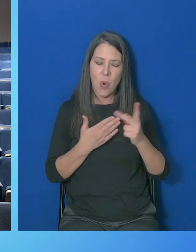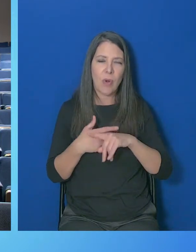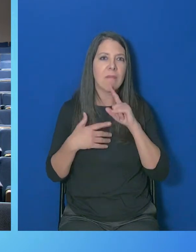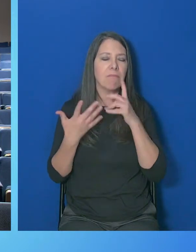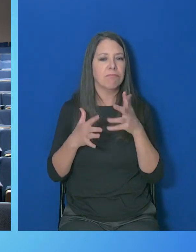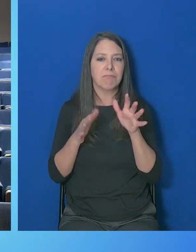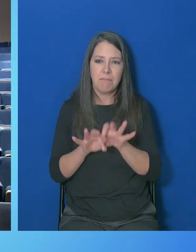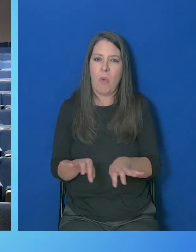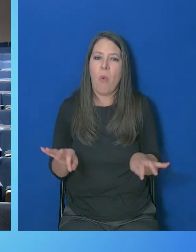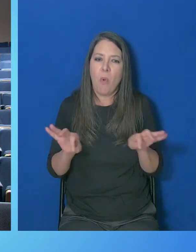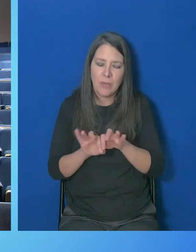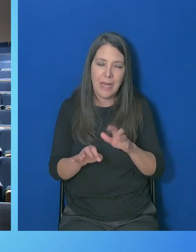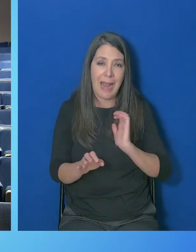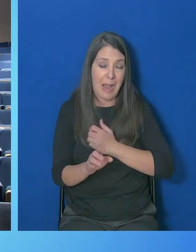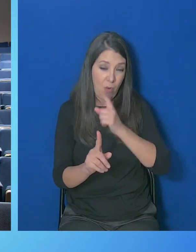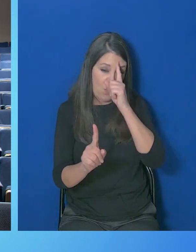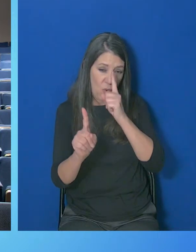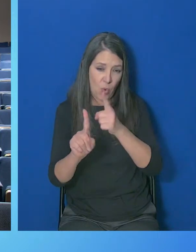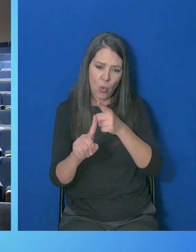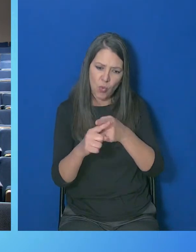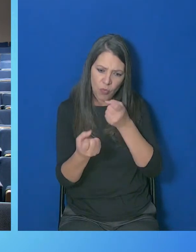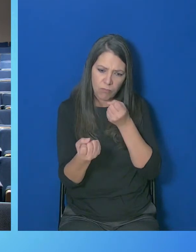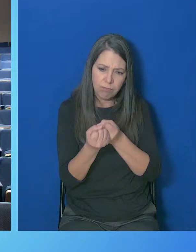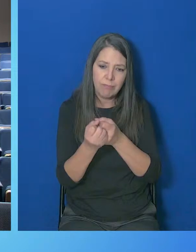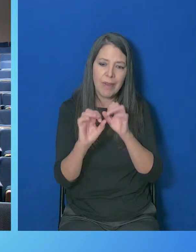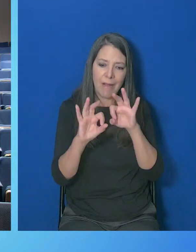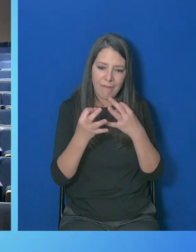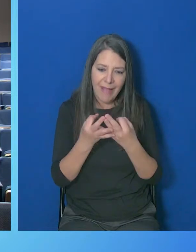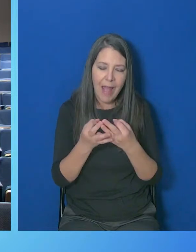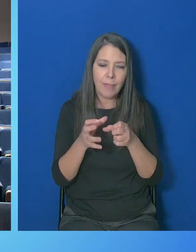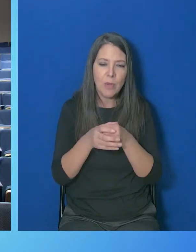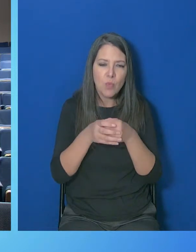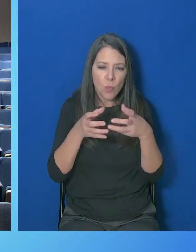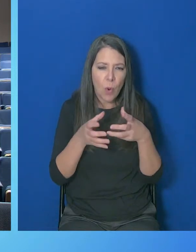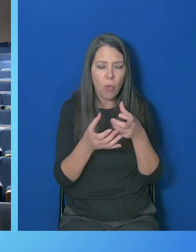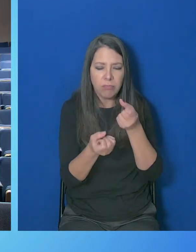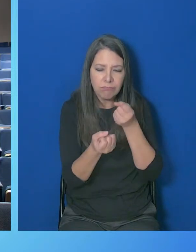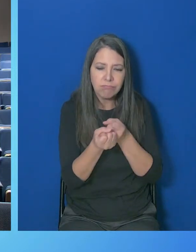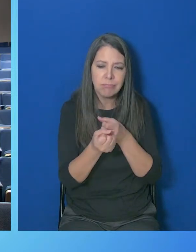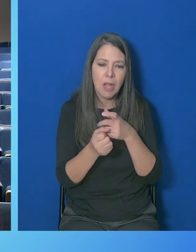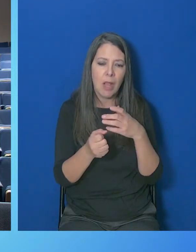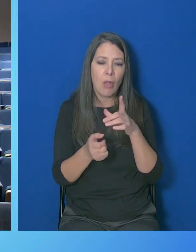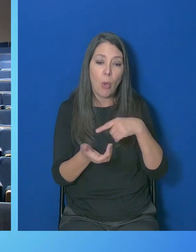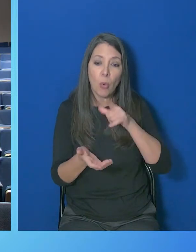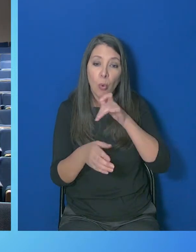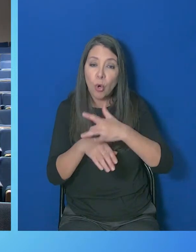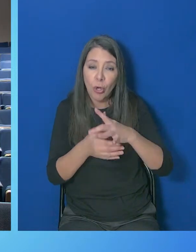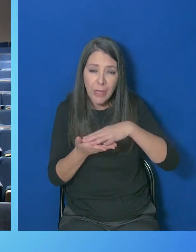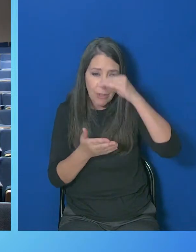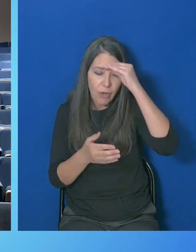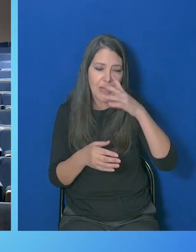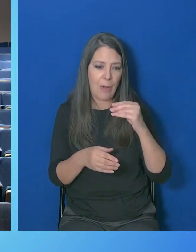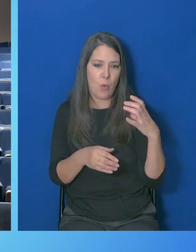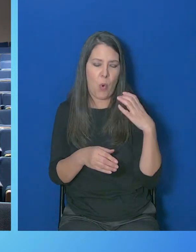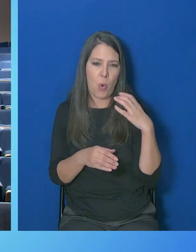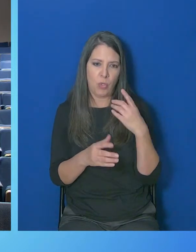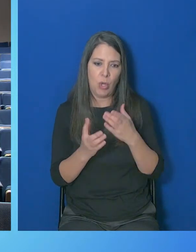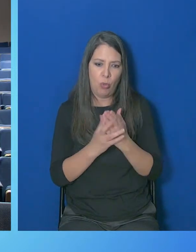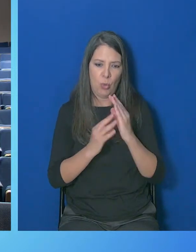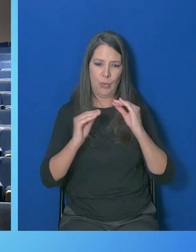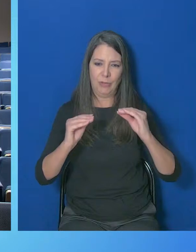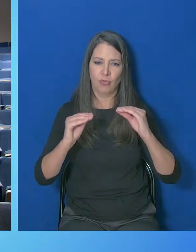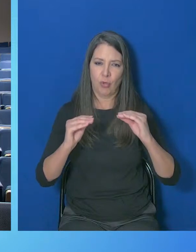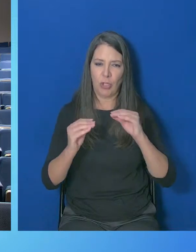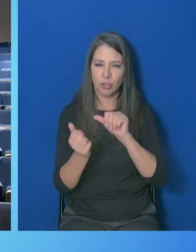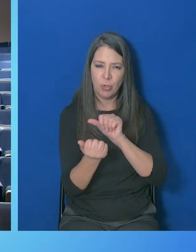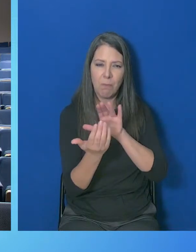to empower and support the growth of families and learners through coaching and specialized instructional methods. What